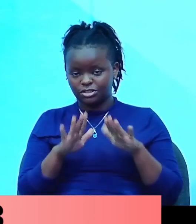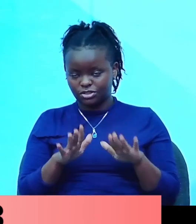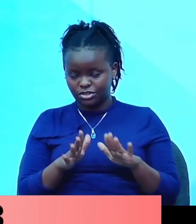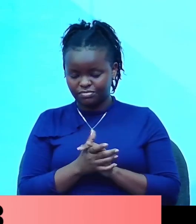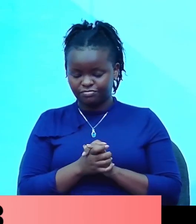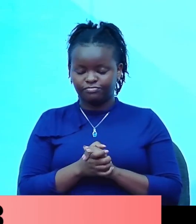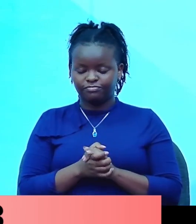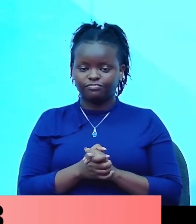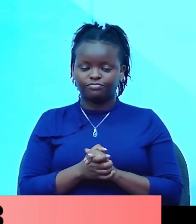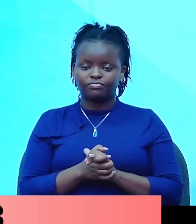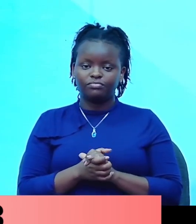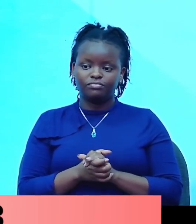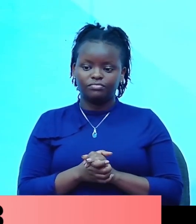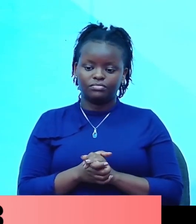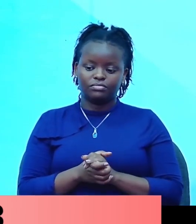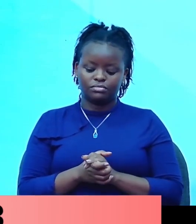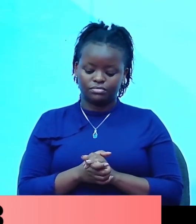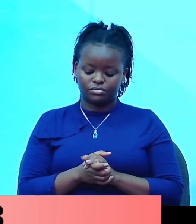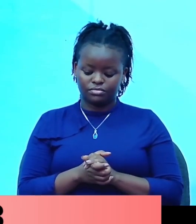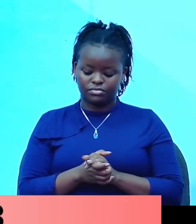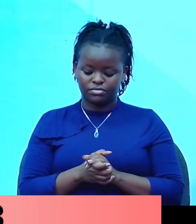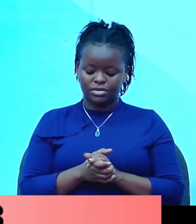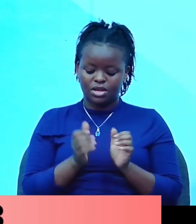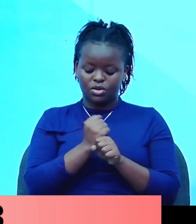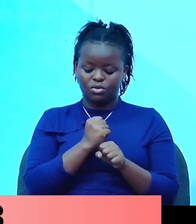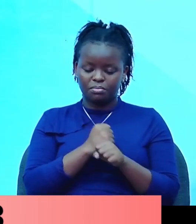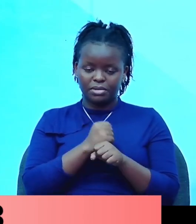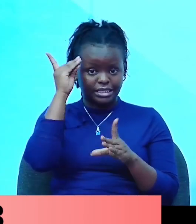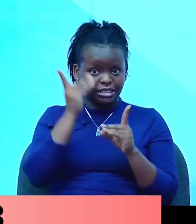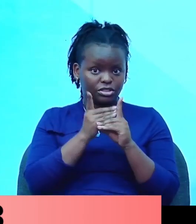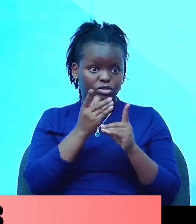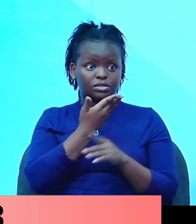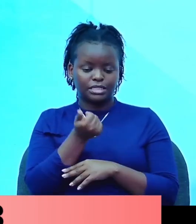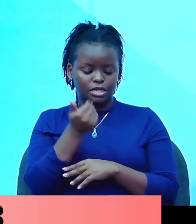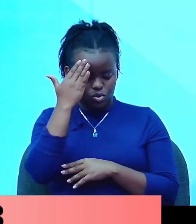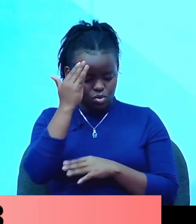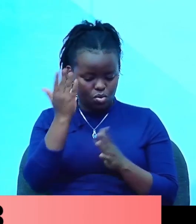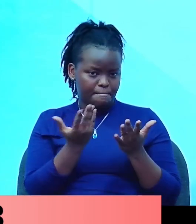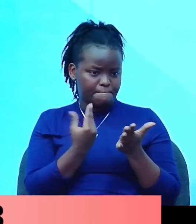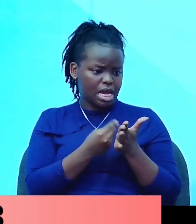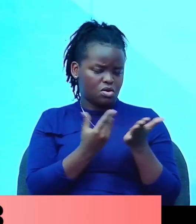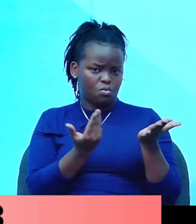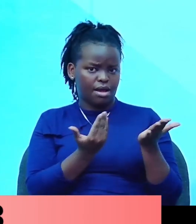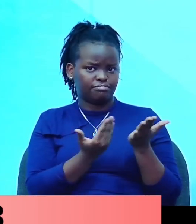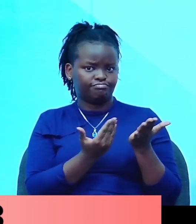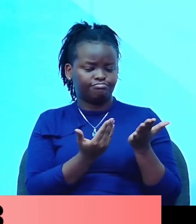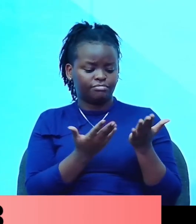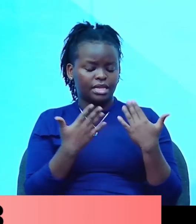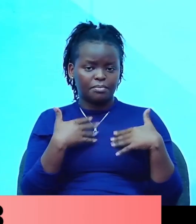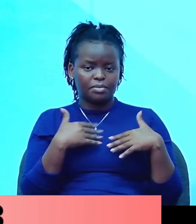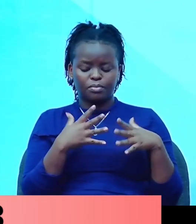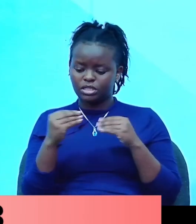you even make decisions a lot better because you know where the money is. Exactly. Watu wakisema leo tunaenda out,